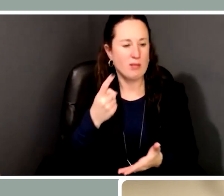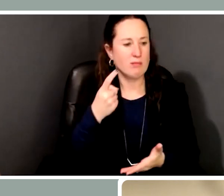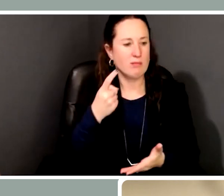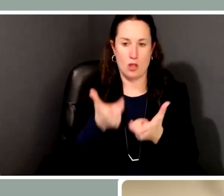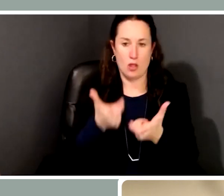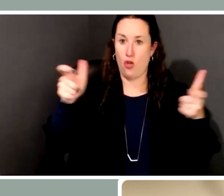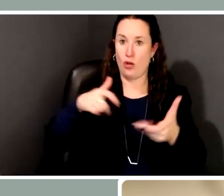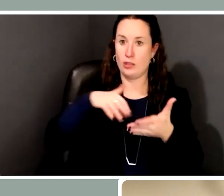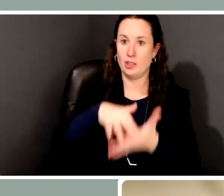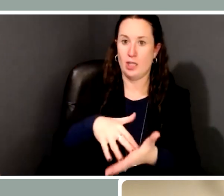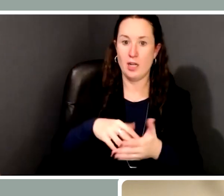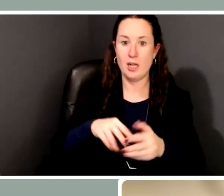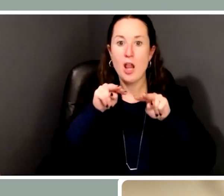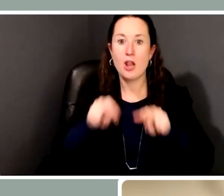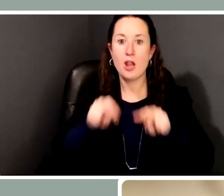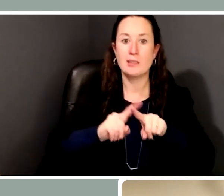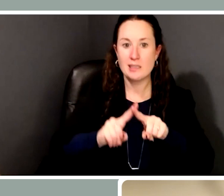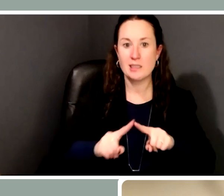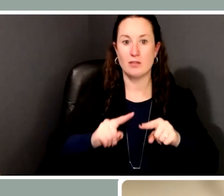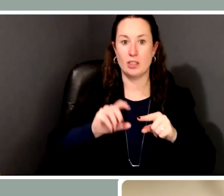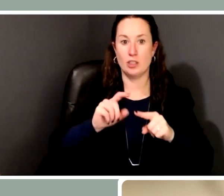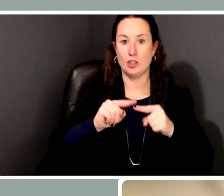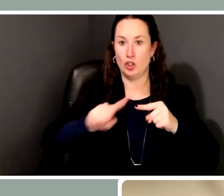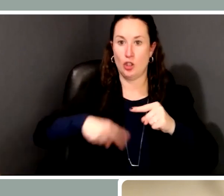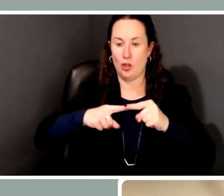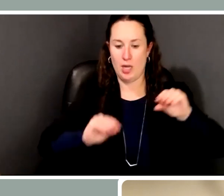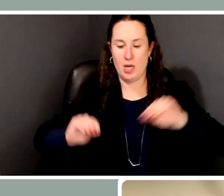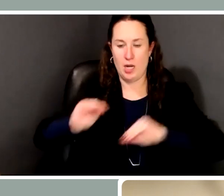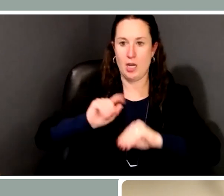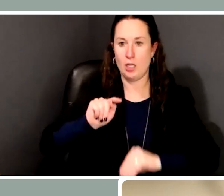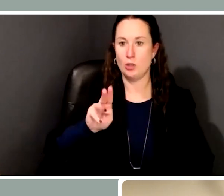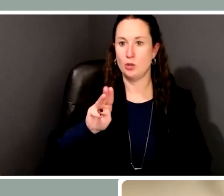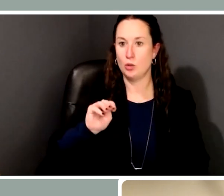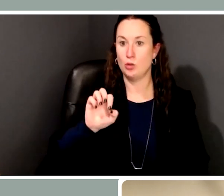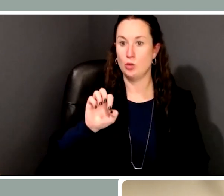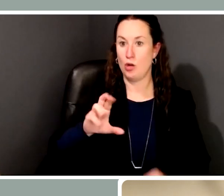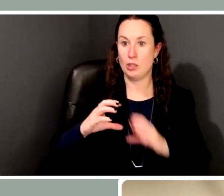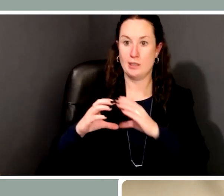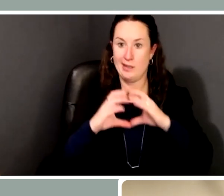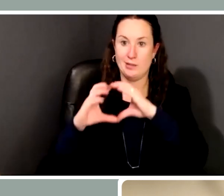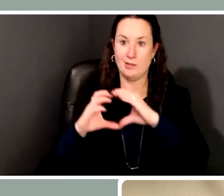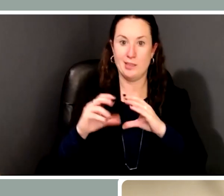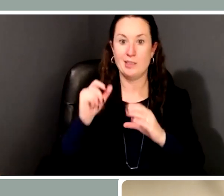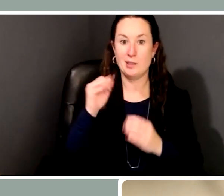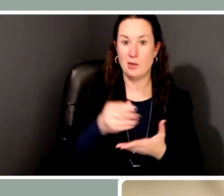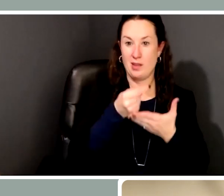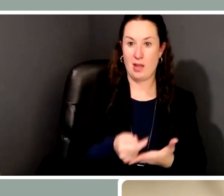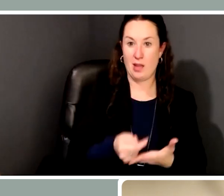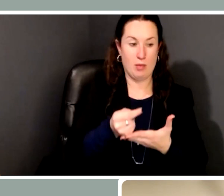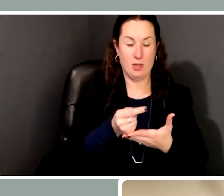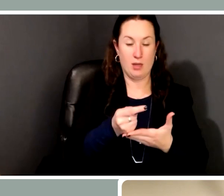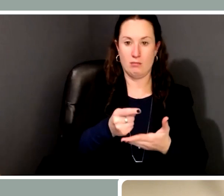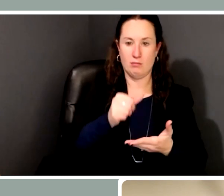at circulating tumor cells and changed therapy if the results didn't go down quickly enough or went up.